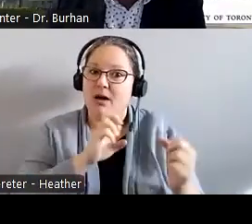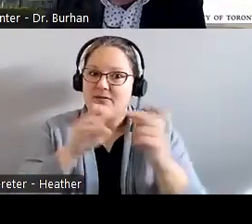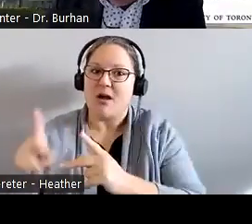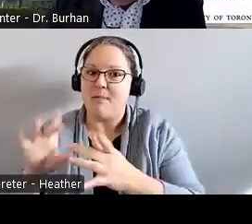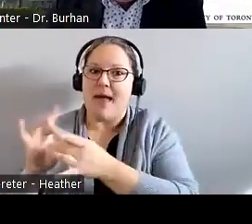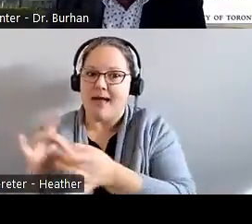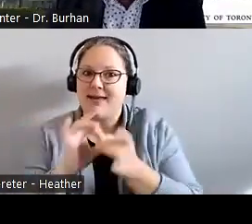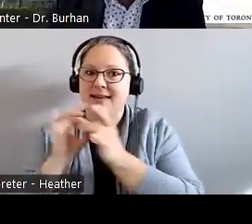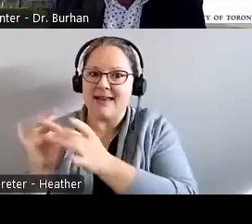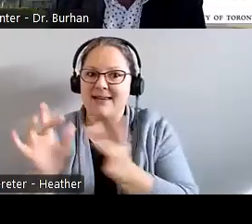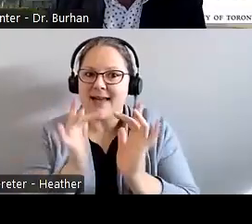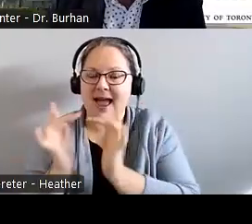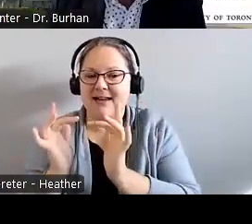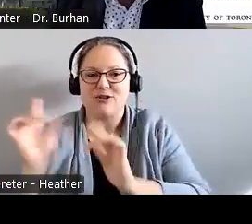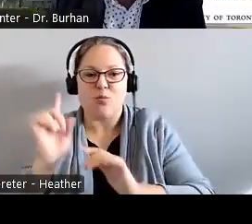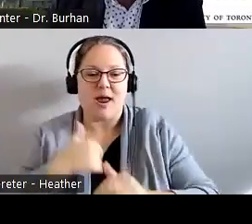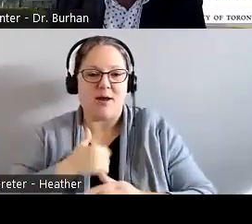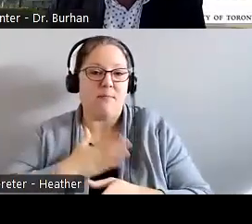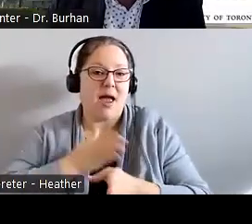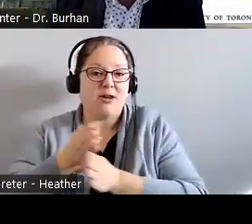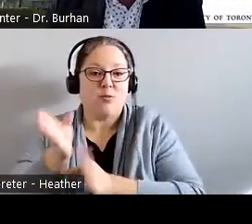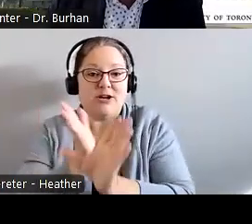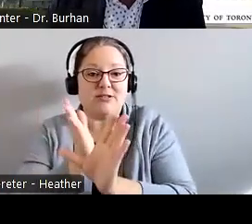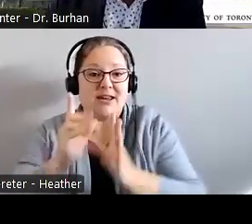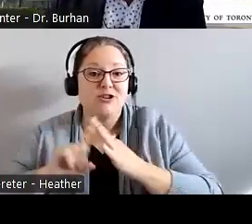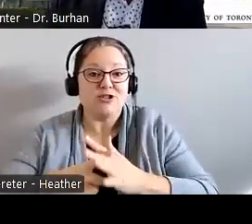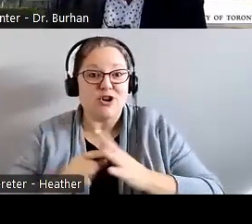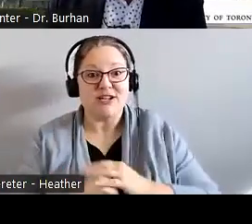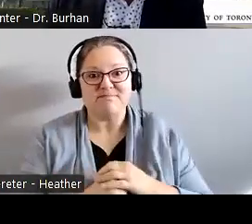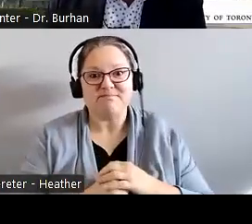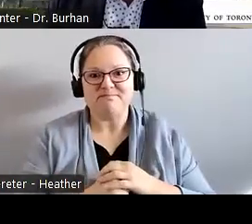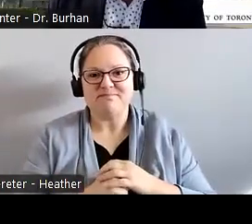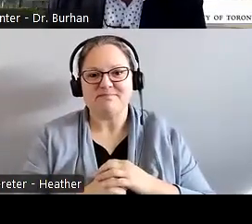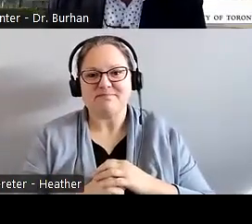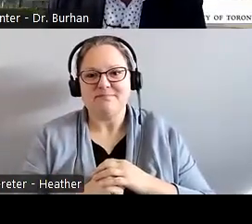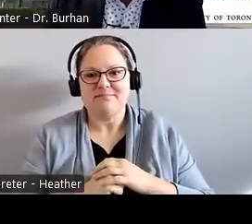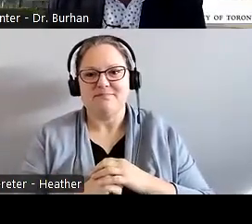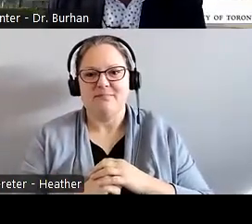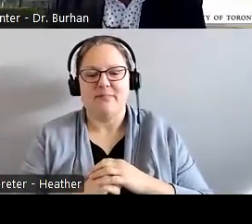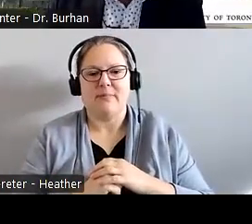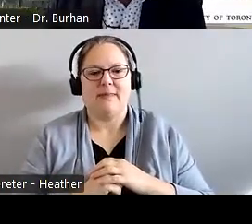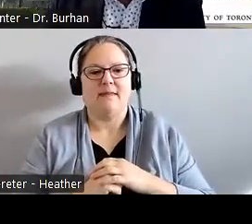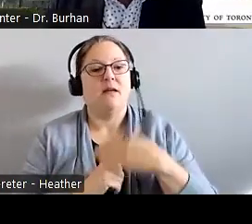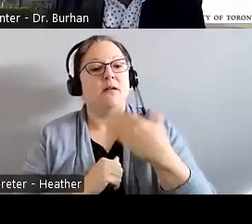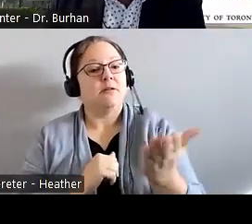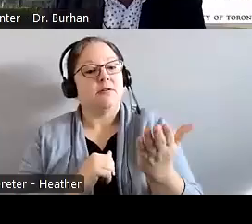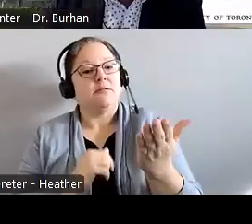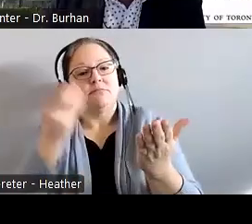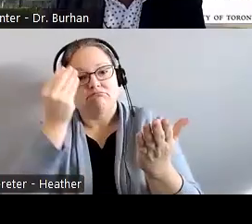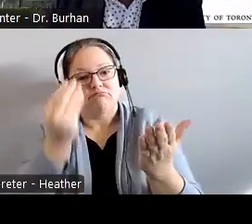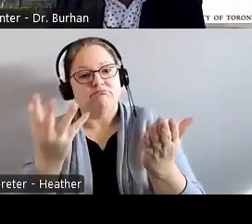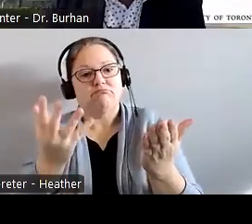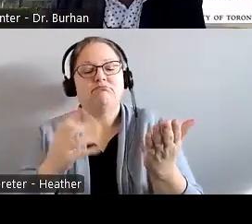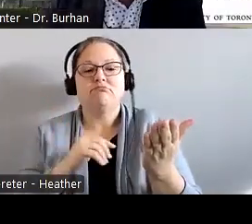with where my career in psychiatry started. So these are some disclosures that I